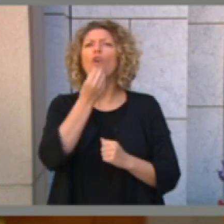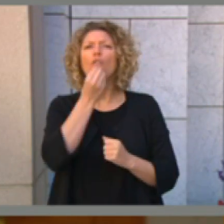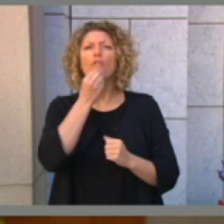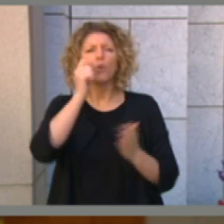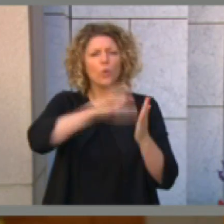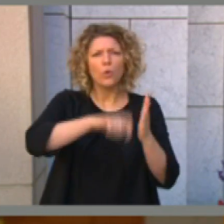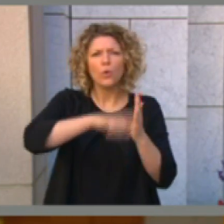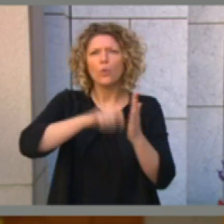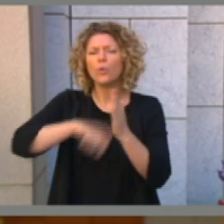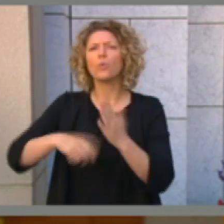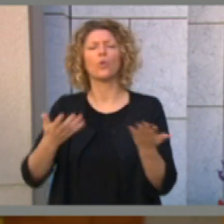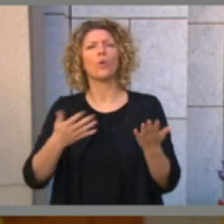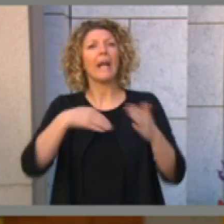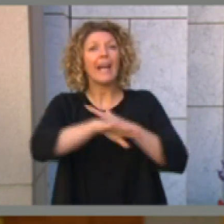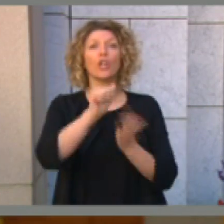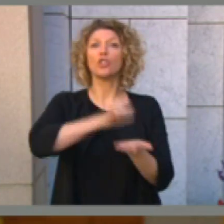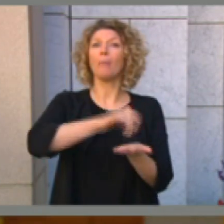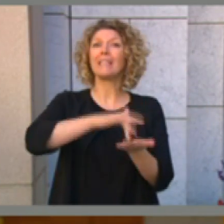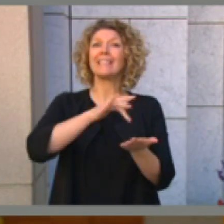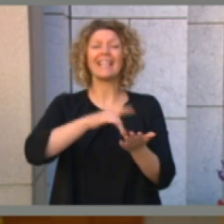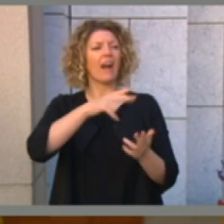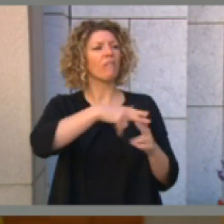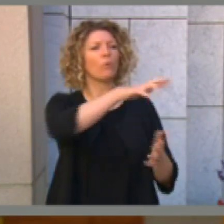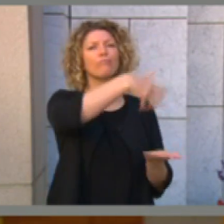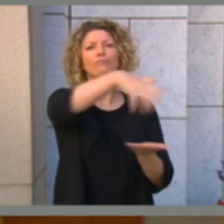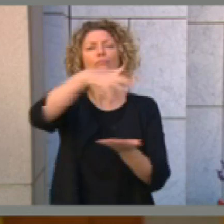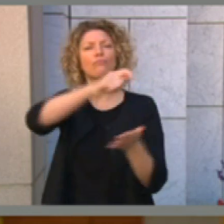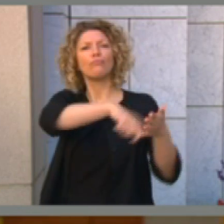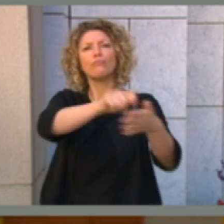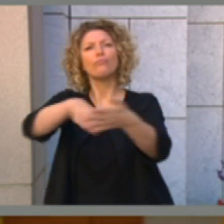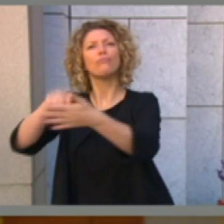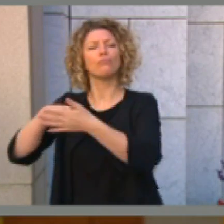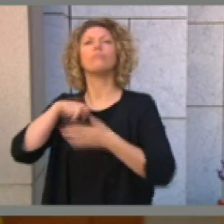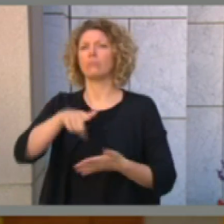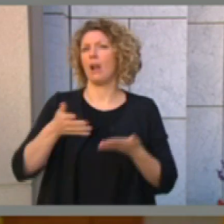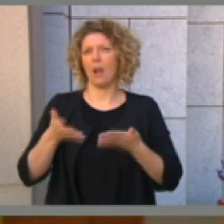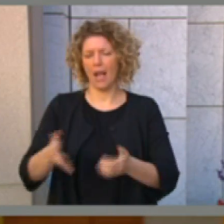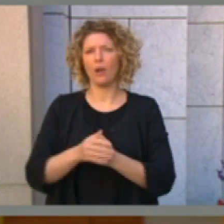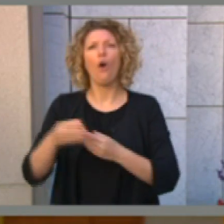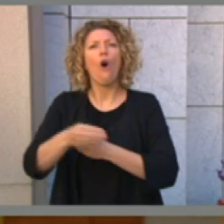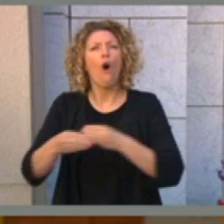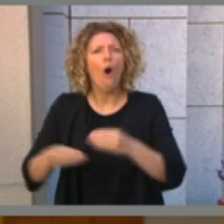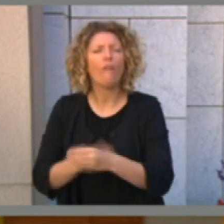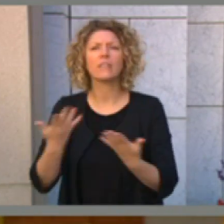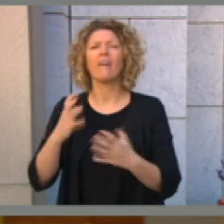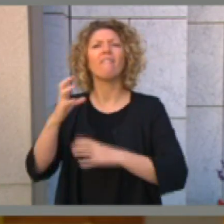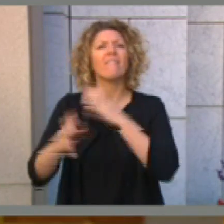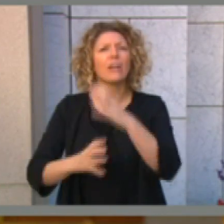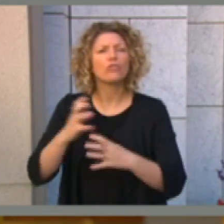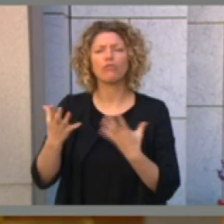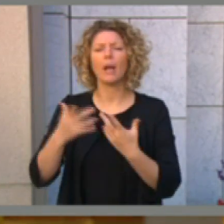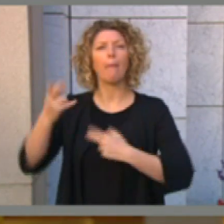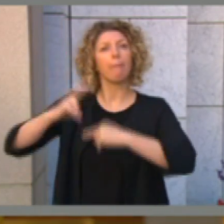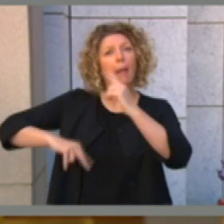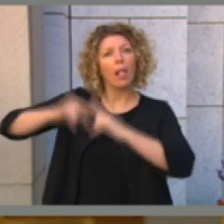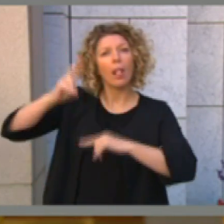store, retail store, shopping centre that is necessary for the normal business of those premises, office buildings, factories, construction sites, mining